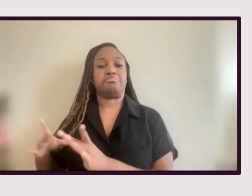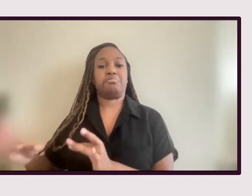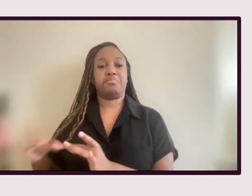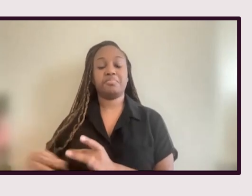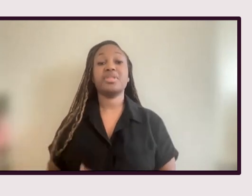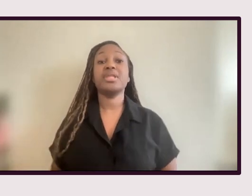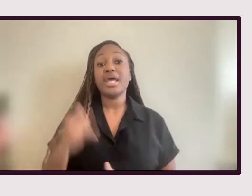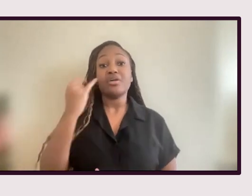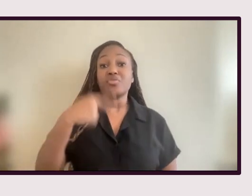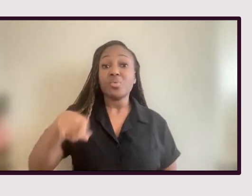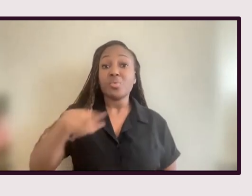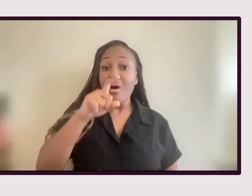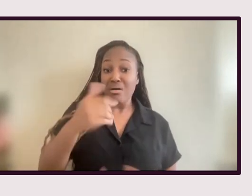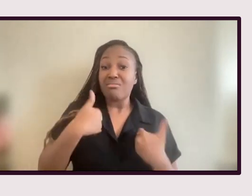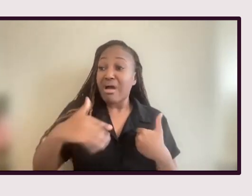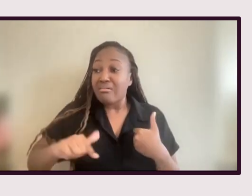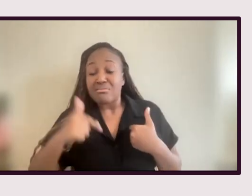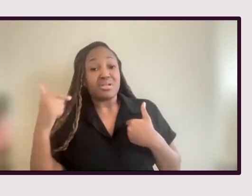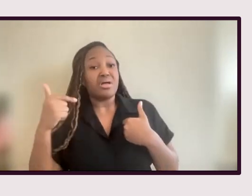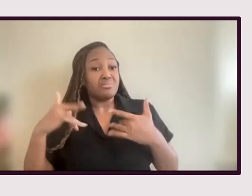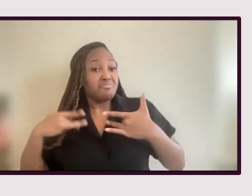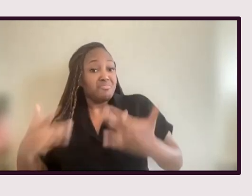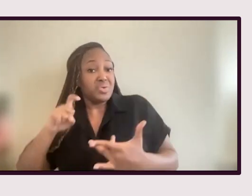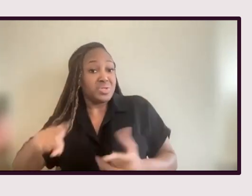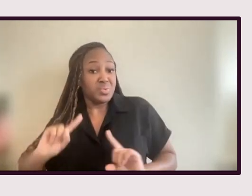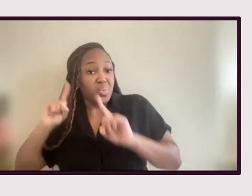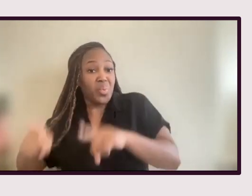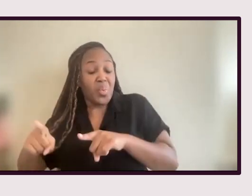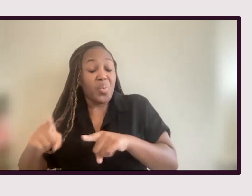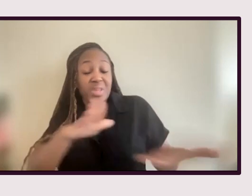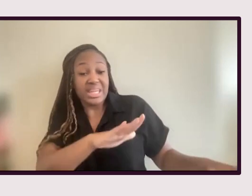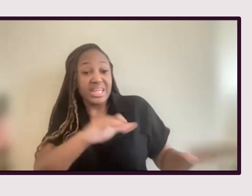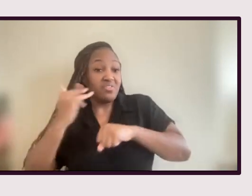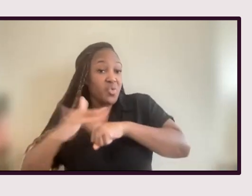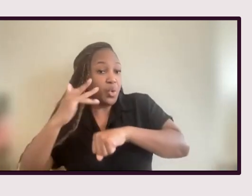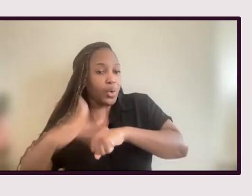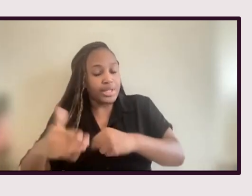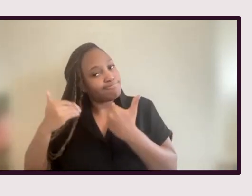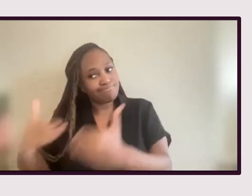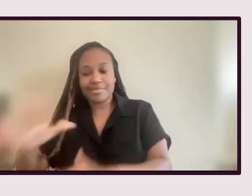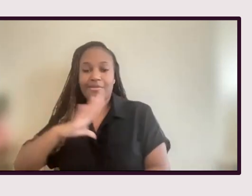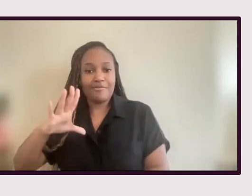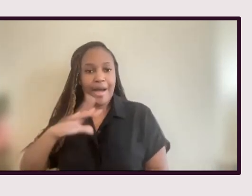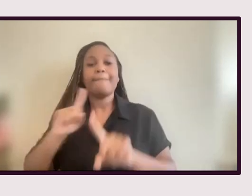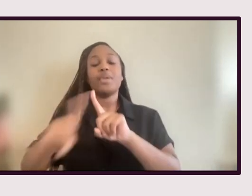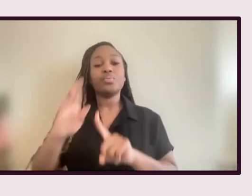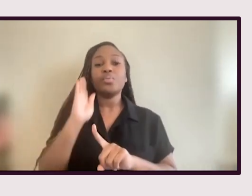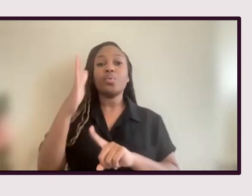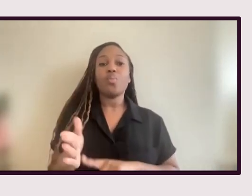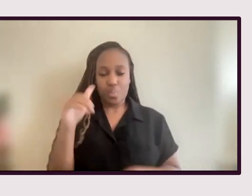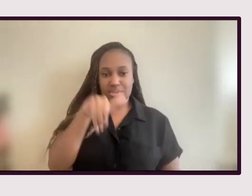virtual metaverse that you need to zoom into. That's fine. But we're going to stay on for that extra 15 minutes to really allow